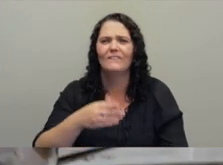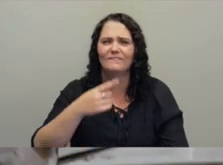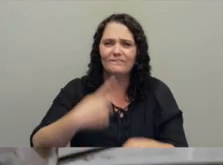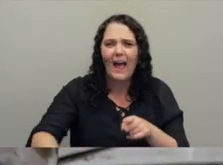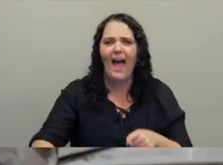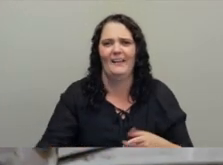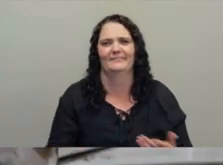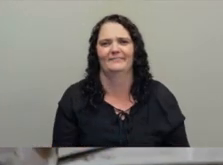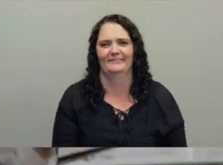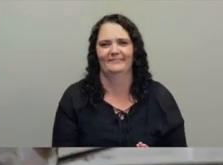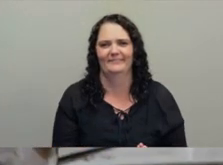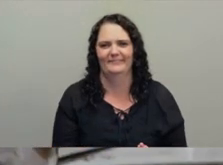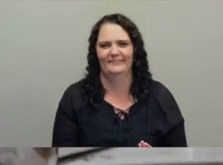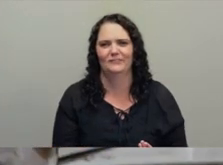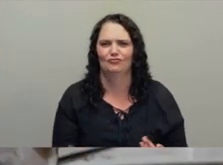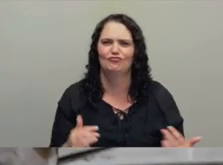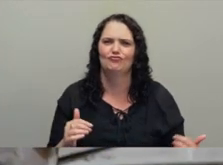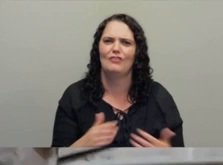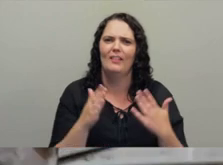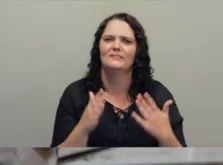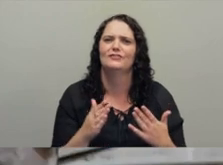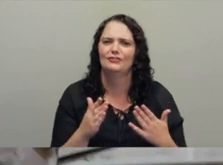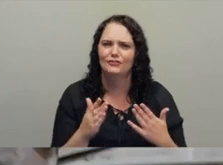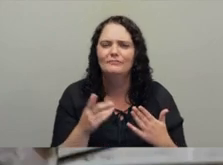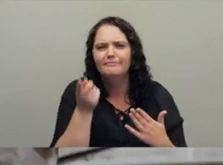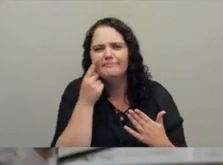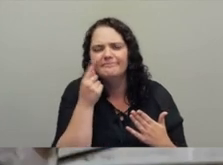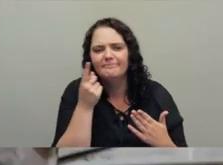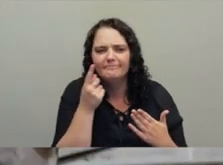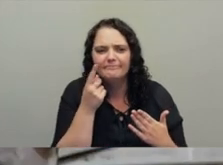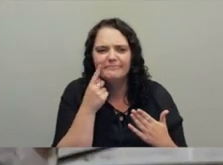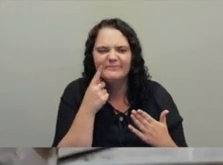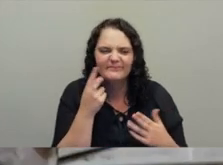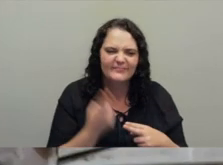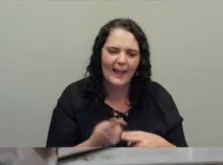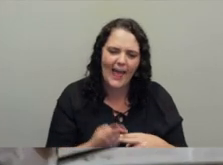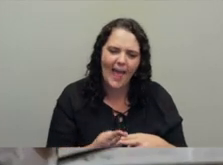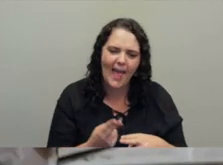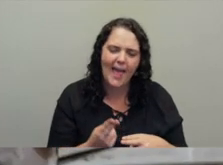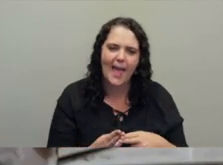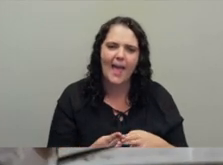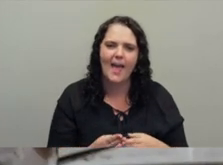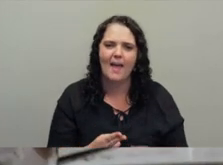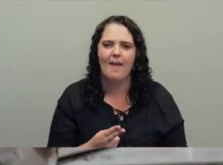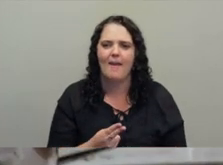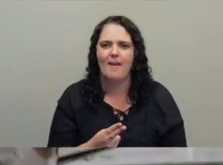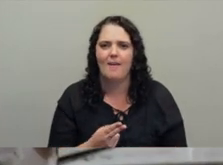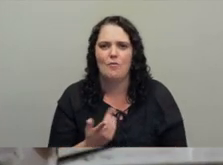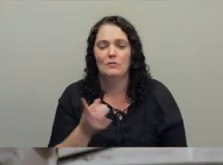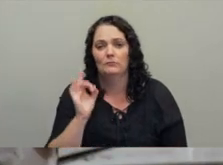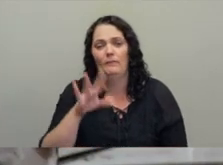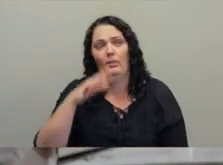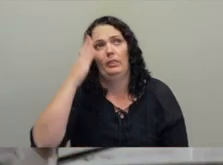can say the word line in the time it takes you to draw a line, you're going too slow, all right? If you think, okay, what's bad? Well, stick figures are